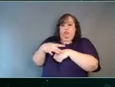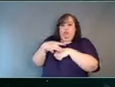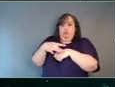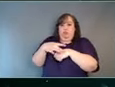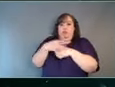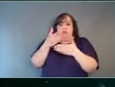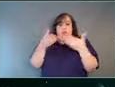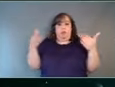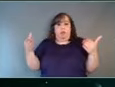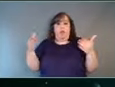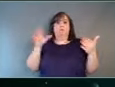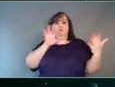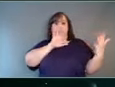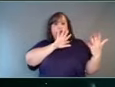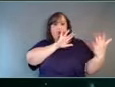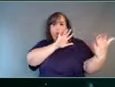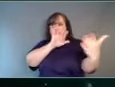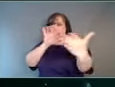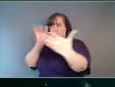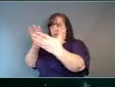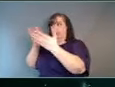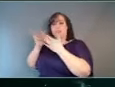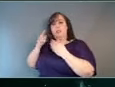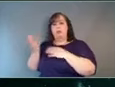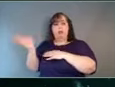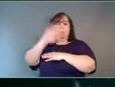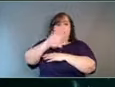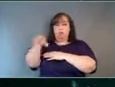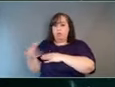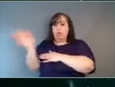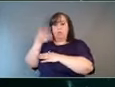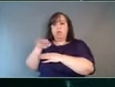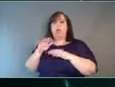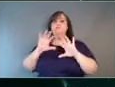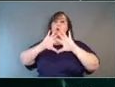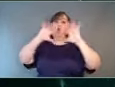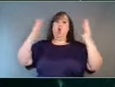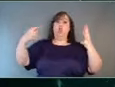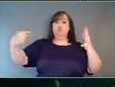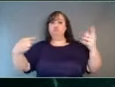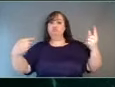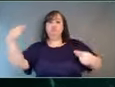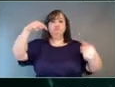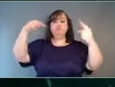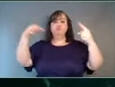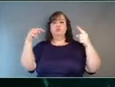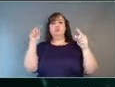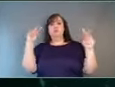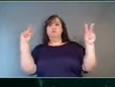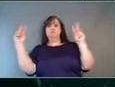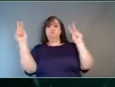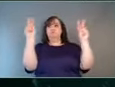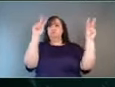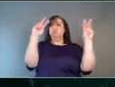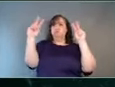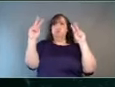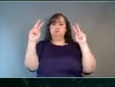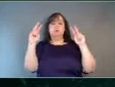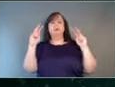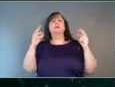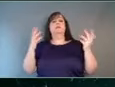this full-time around the clock at different locations on our planet, so they get slightly different looks at the sky.